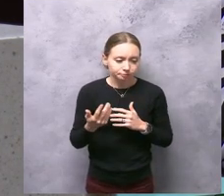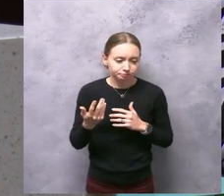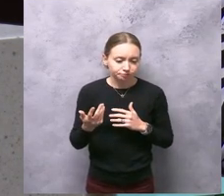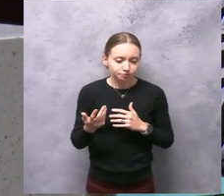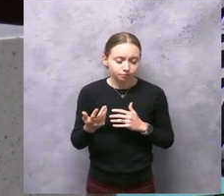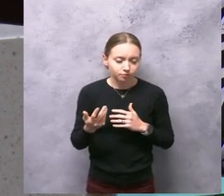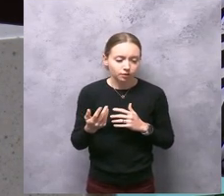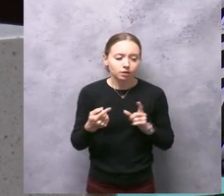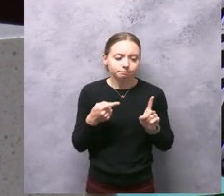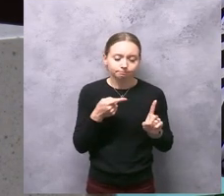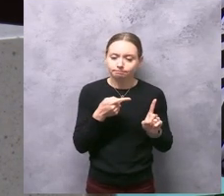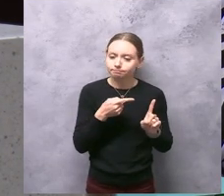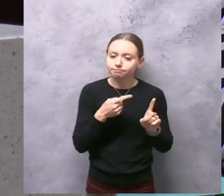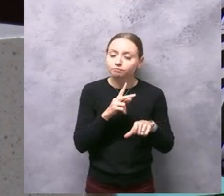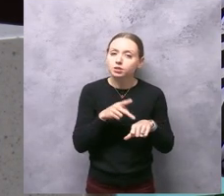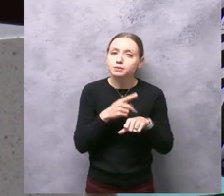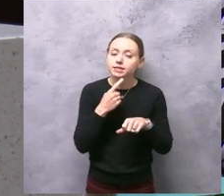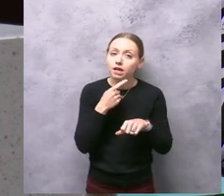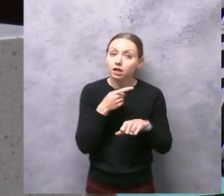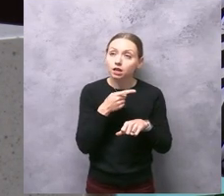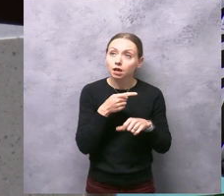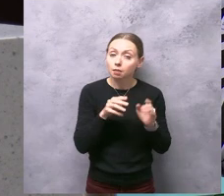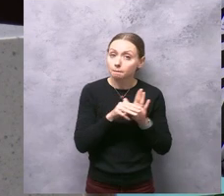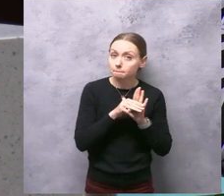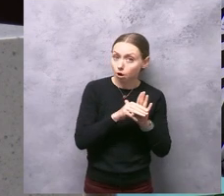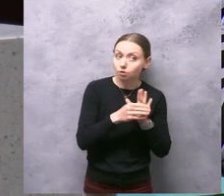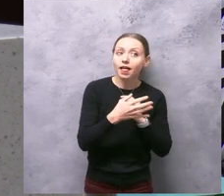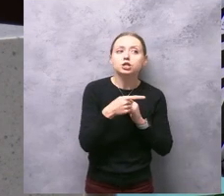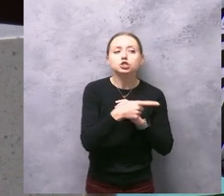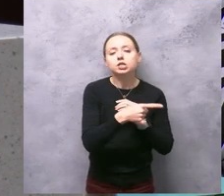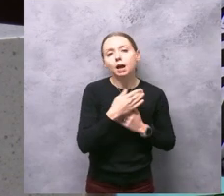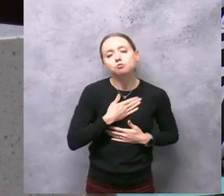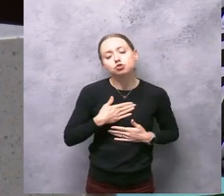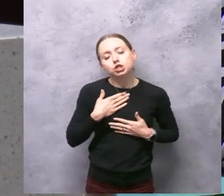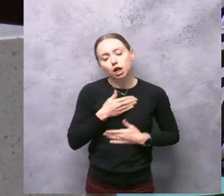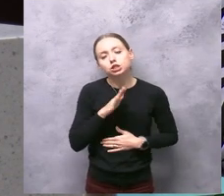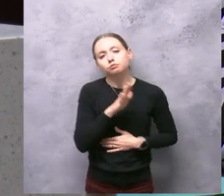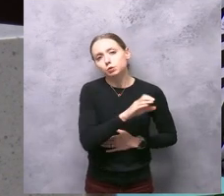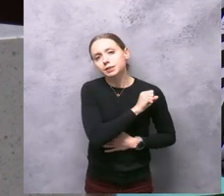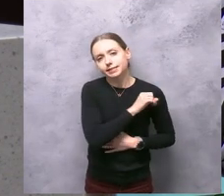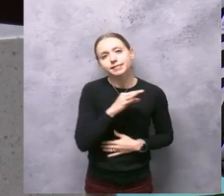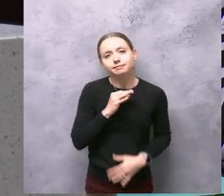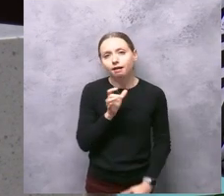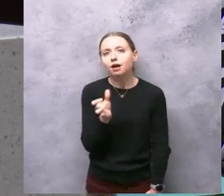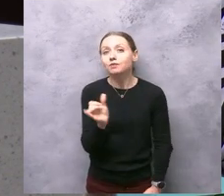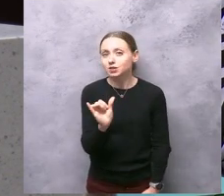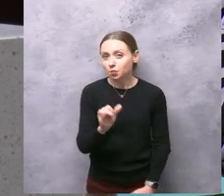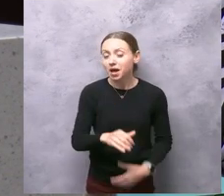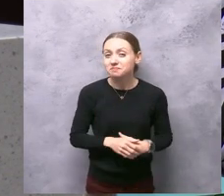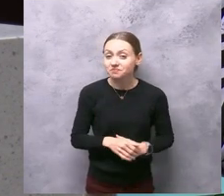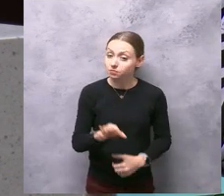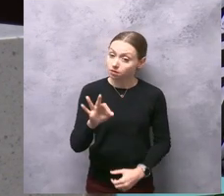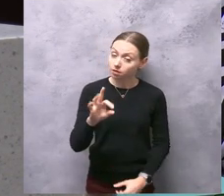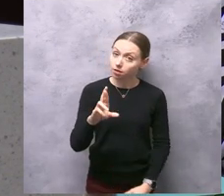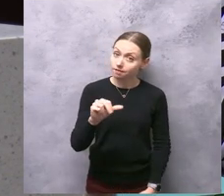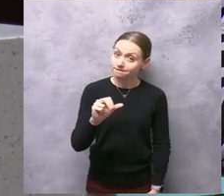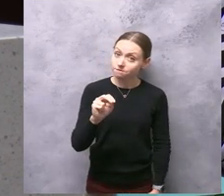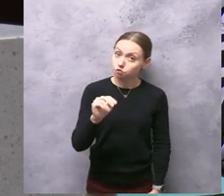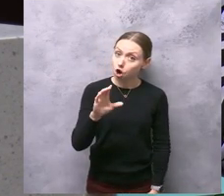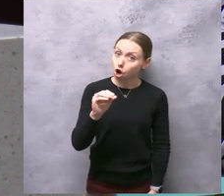she said to model, and then she so appreciates her staff as well, she said. Francone, I met